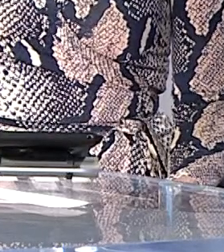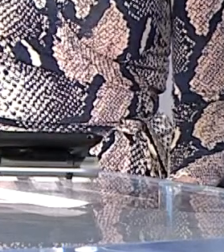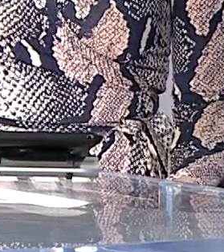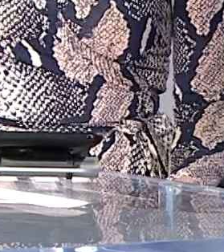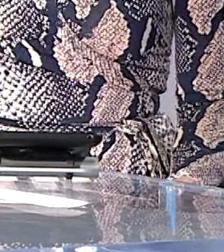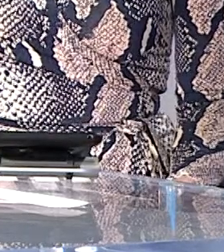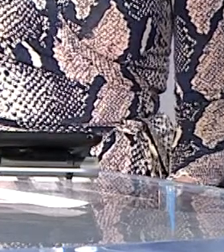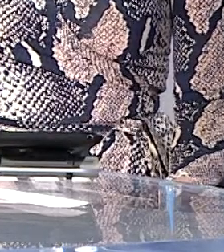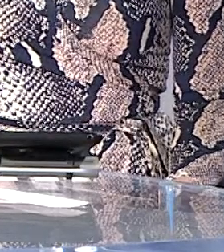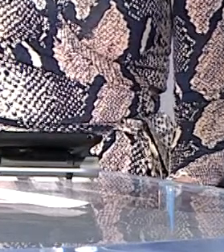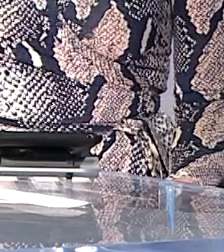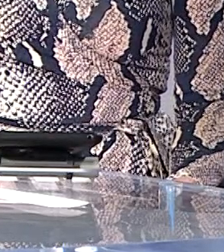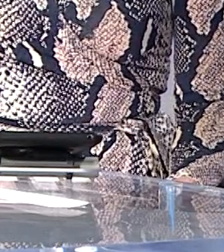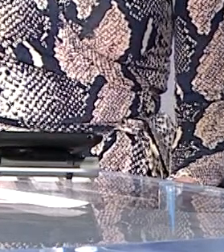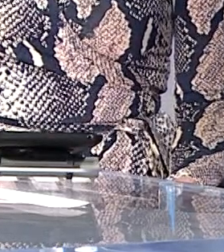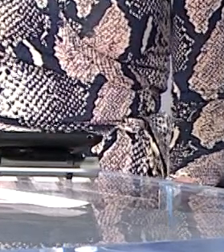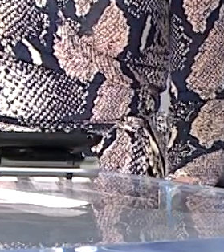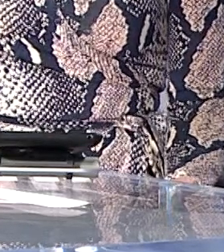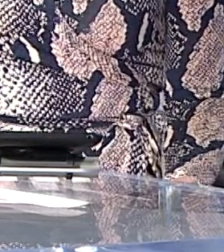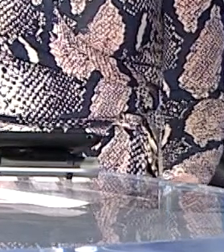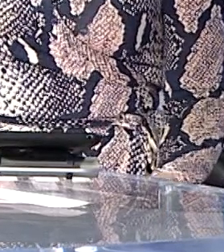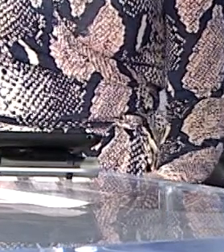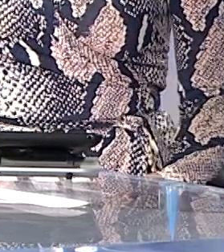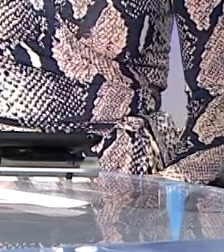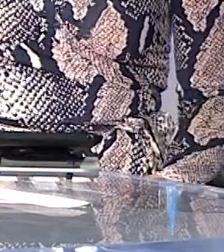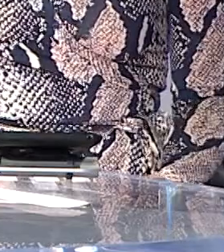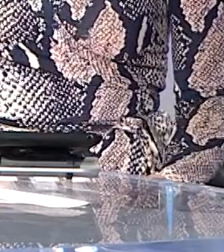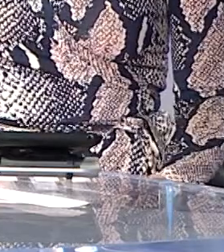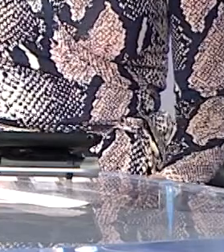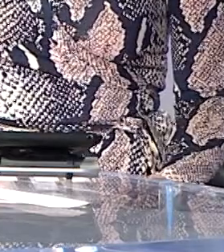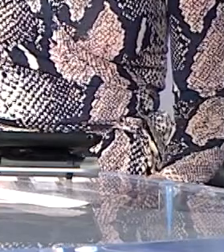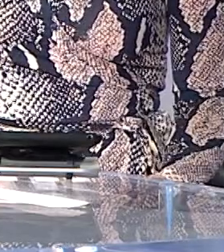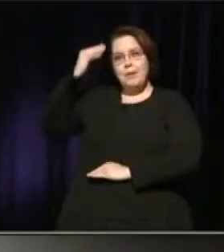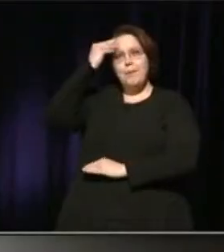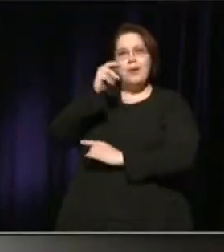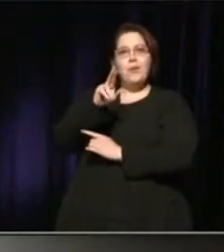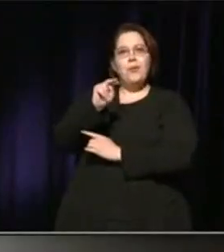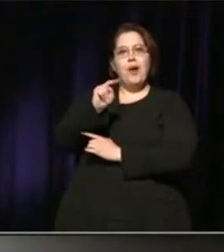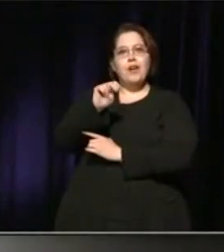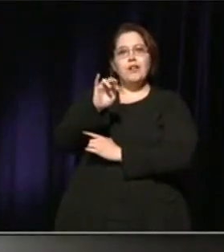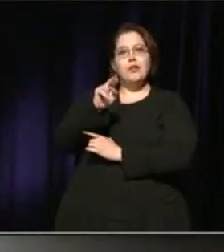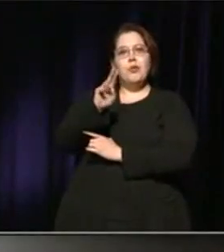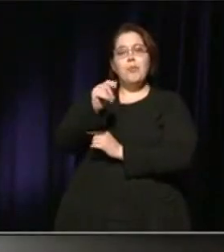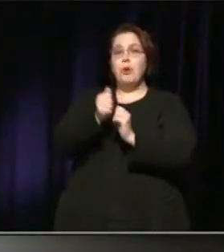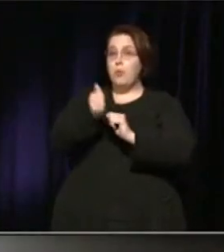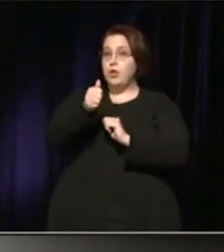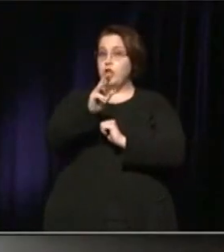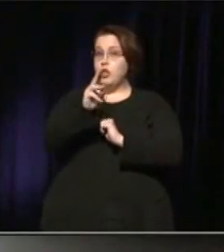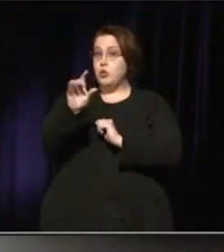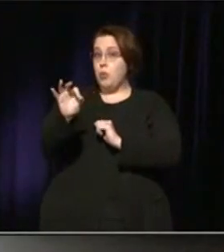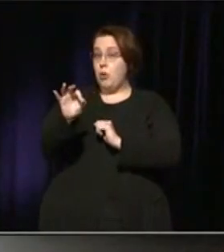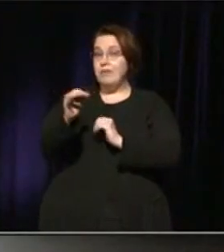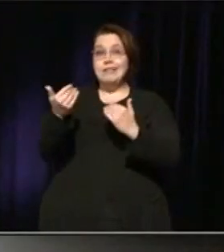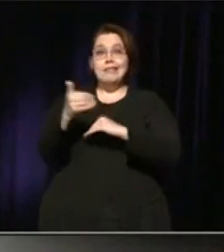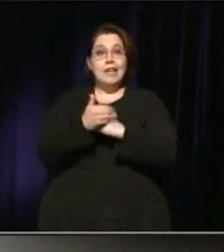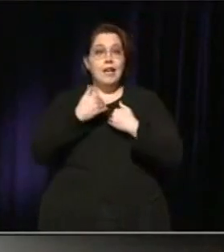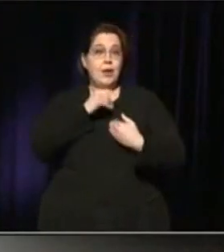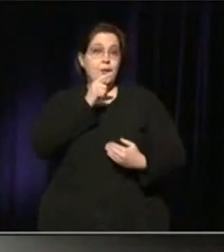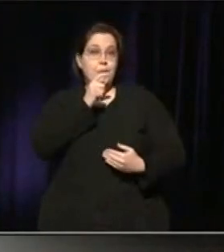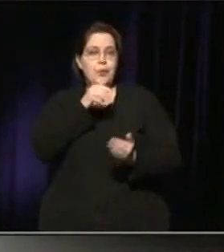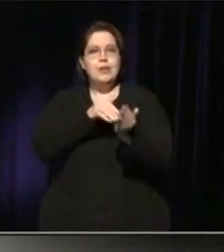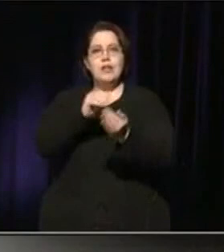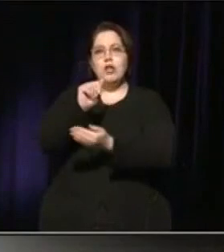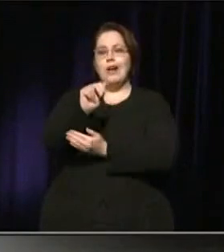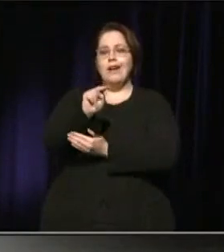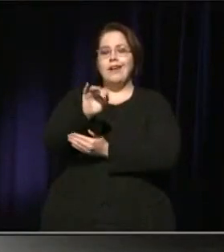It's time now for the live coronavirus update for San Antonio and Bexar County. Let's listen in. Ehrenberg with Bexar County Judge Nelson Wolf. Tonight we're joined by Dr.